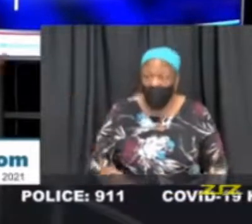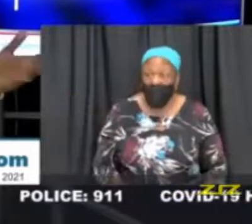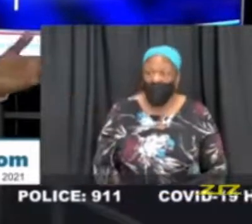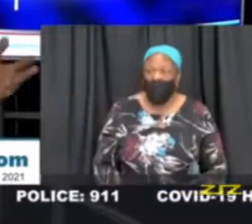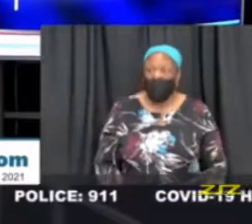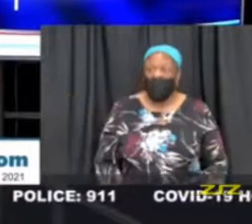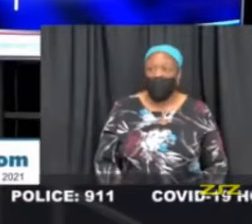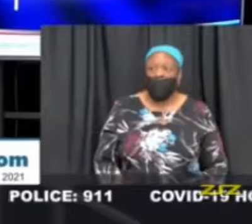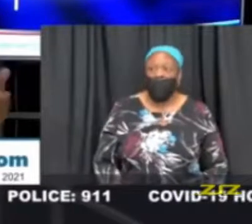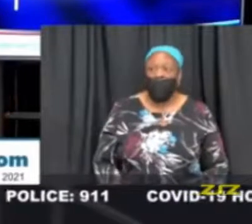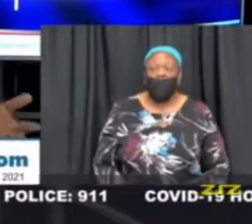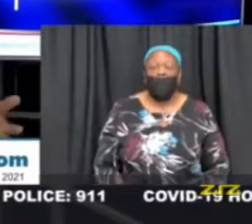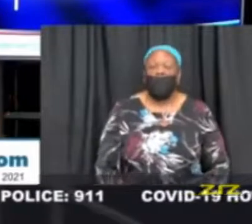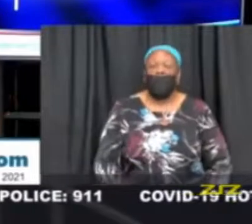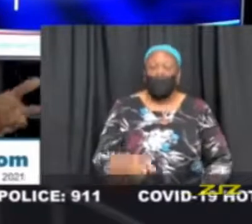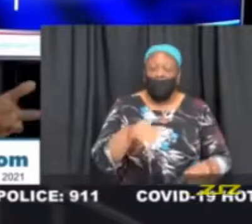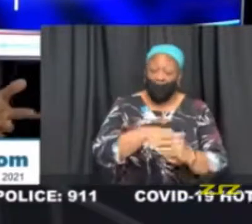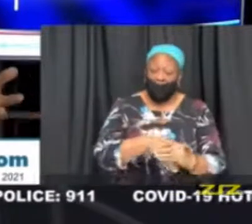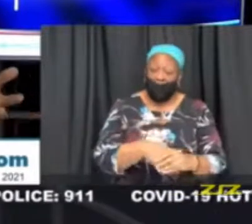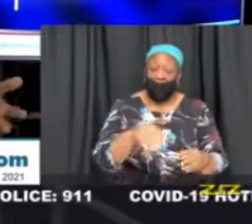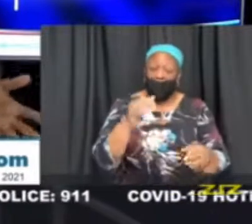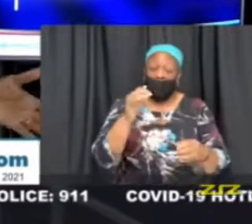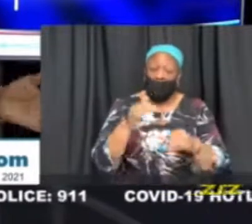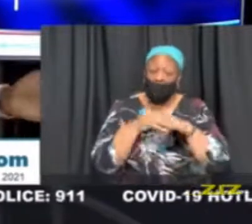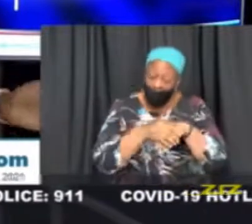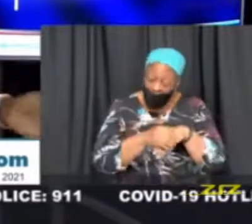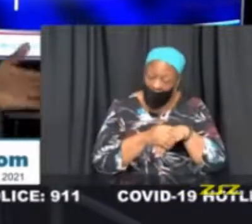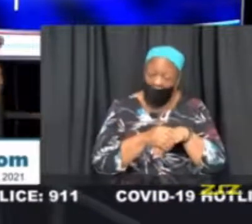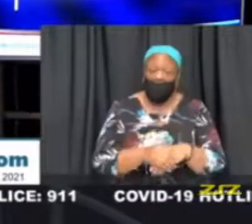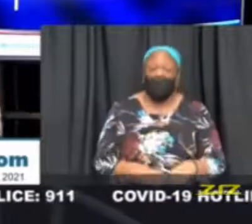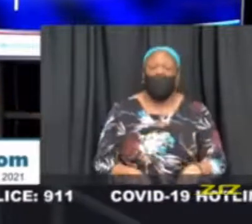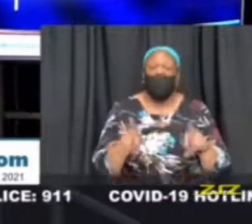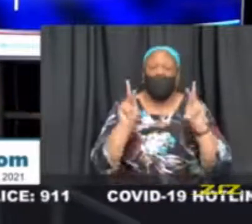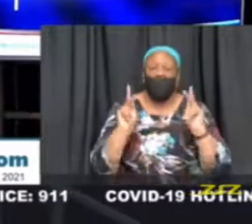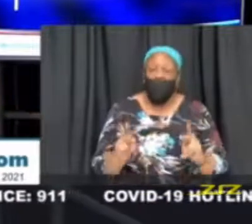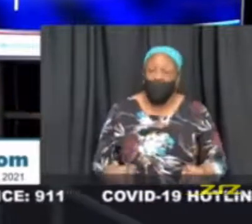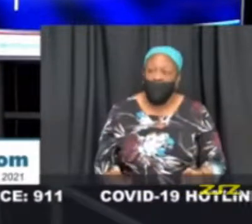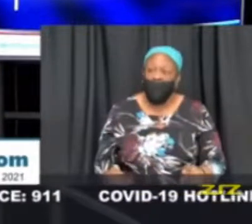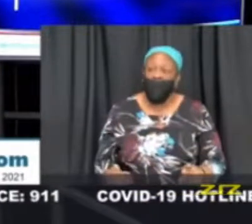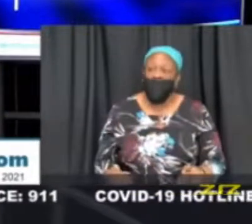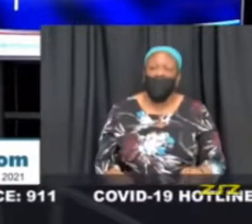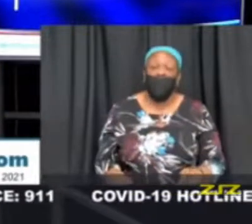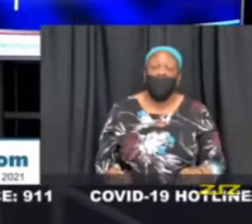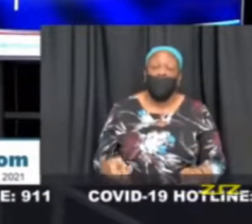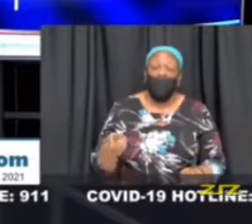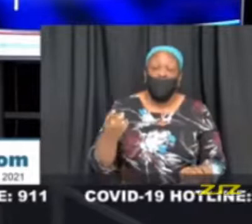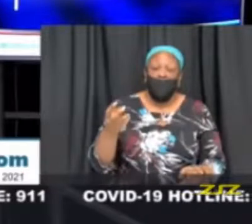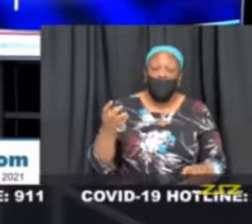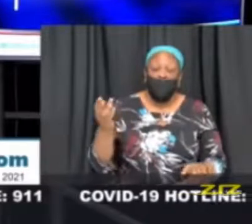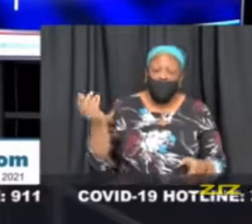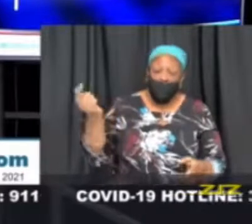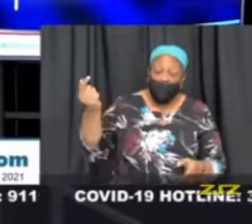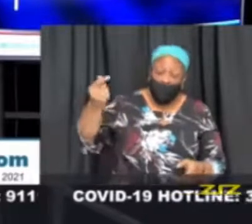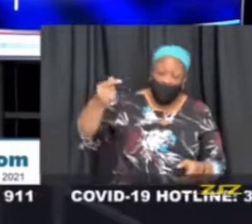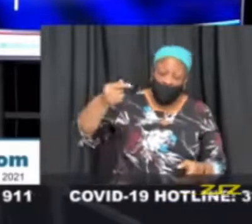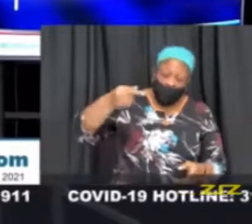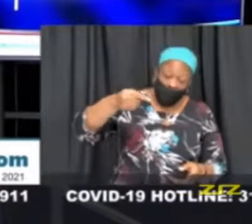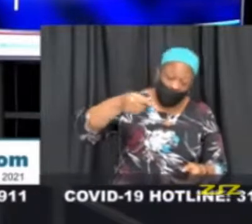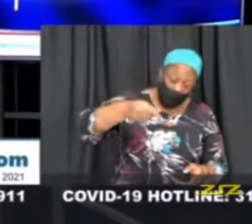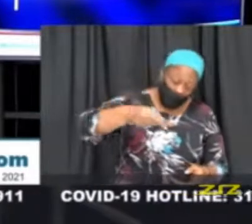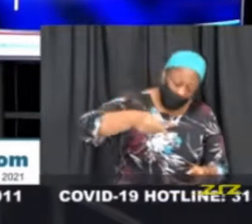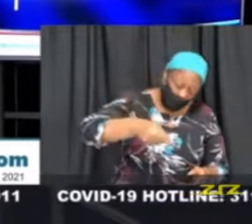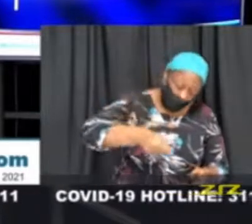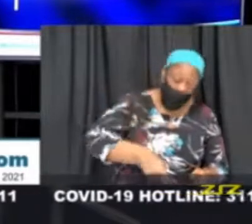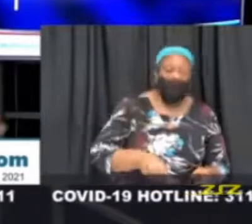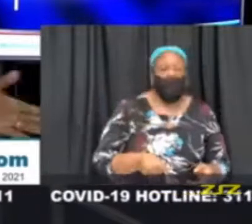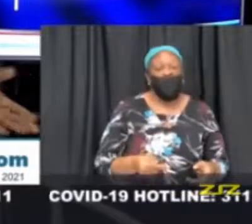vaccinated about 52% of their persons with the first dose, have experienced a significant drop in new cases, and Israel, which you heard